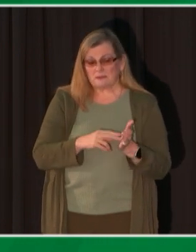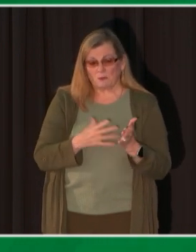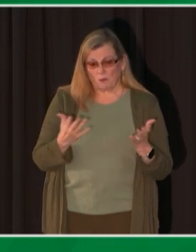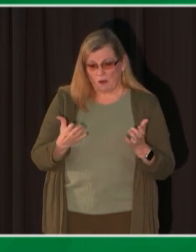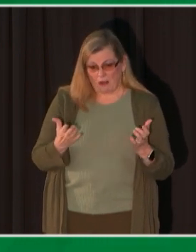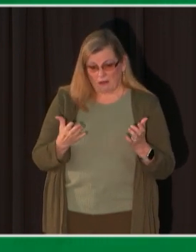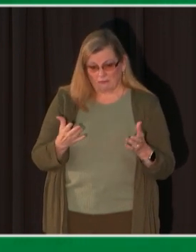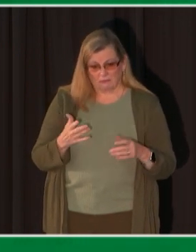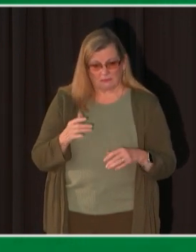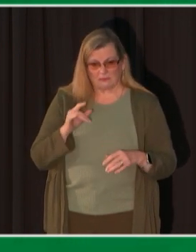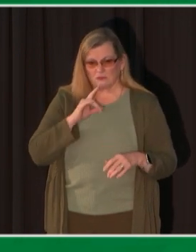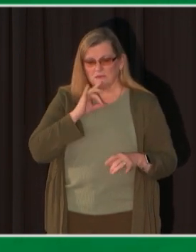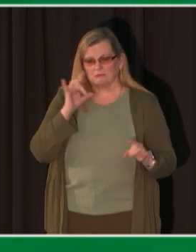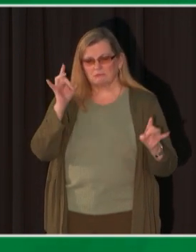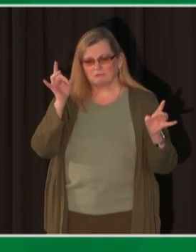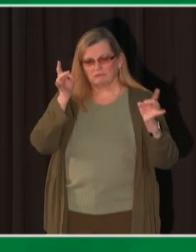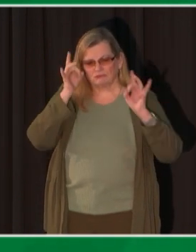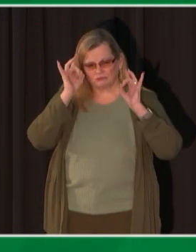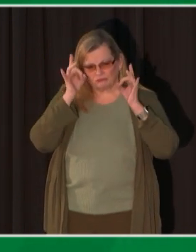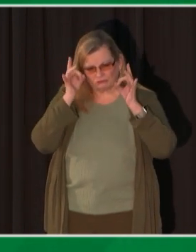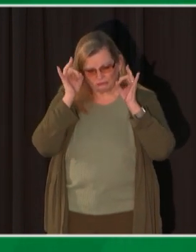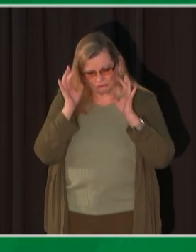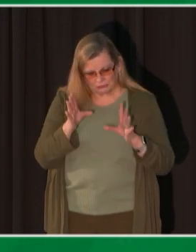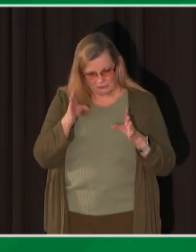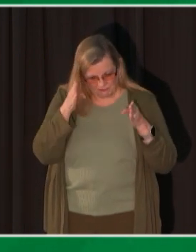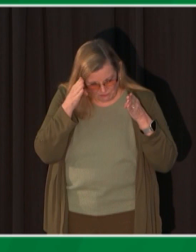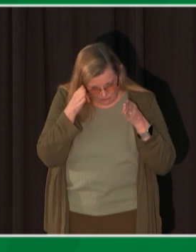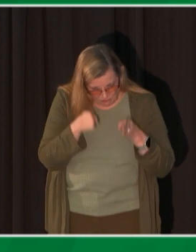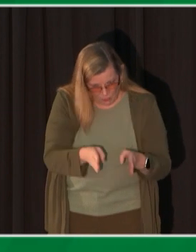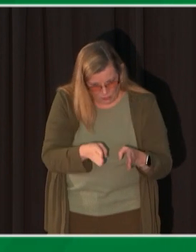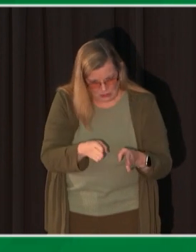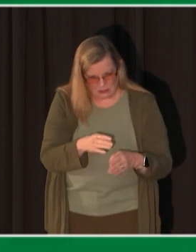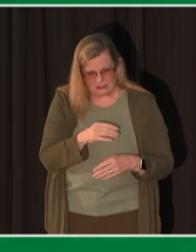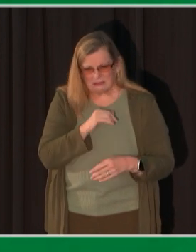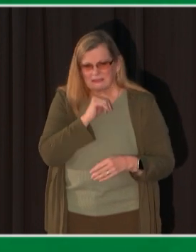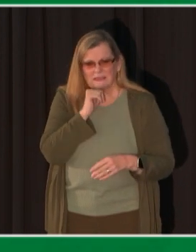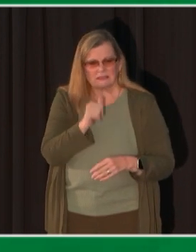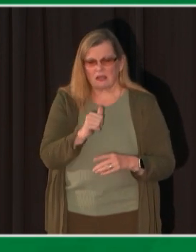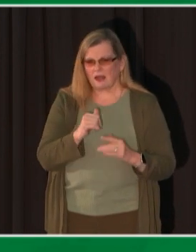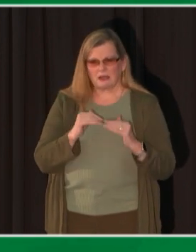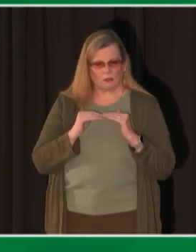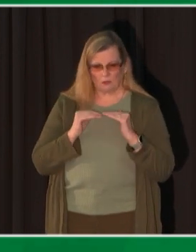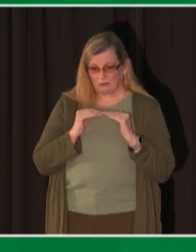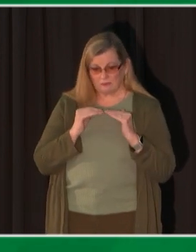spotlight on one of the great inequities in our country, not everybody being